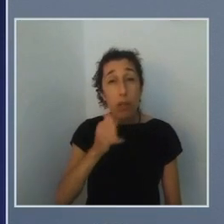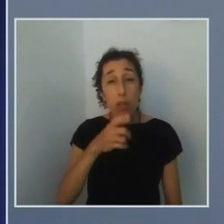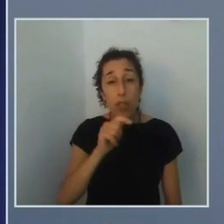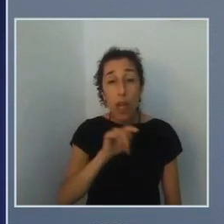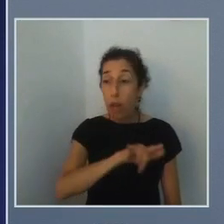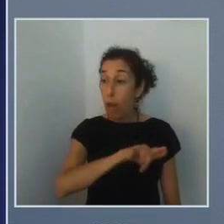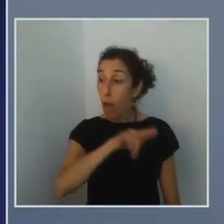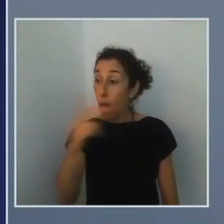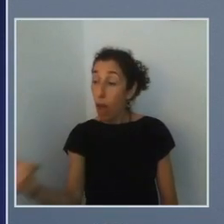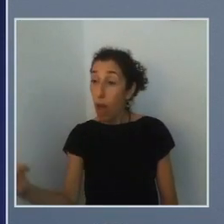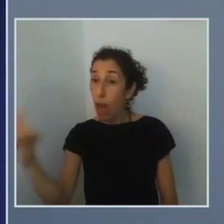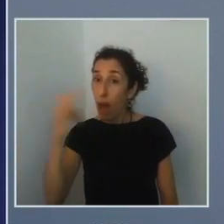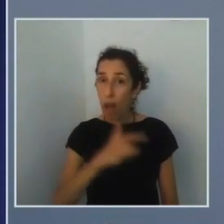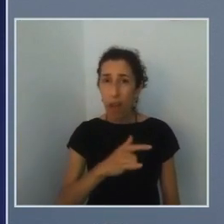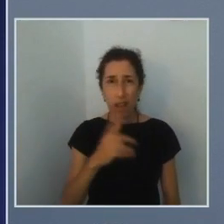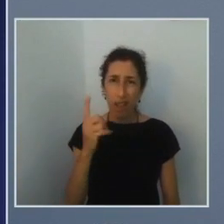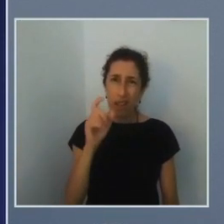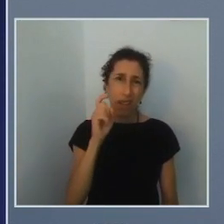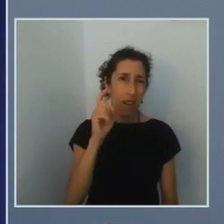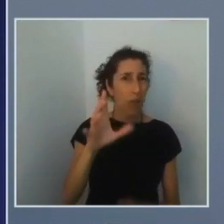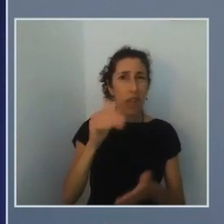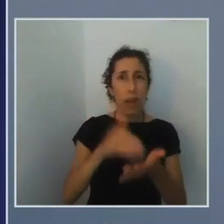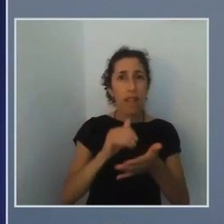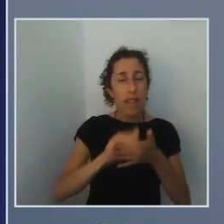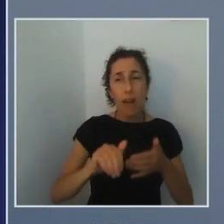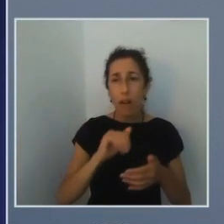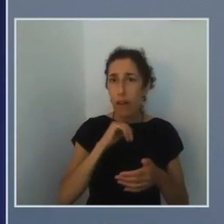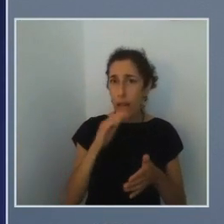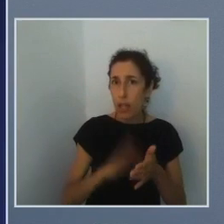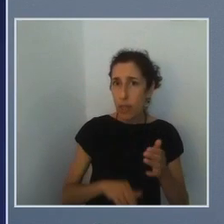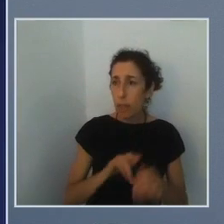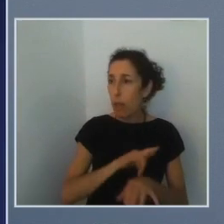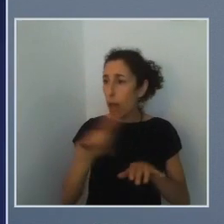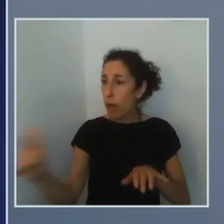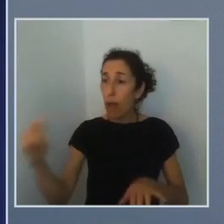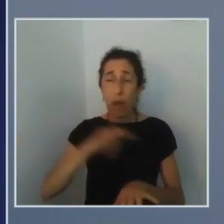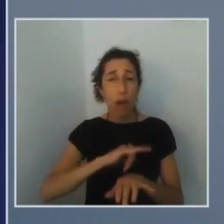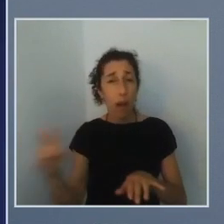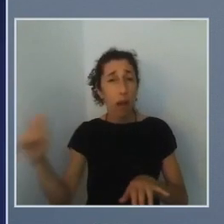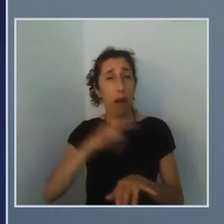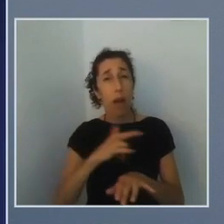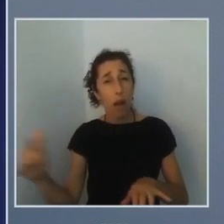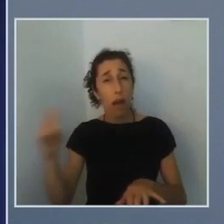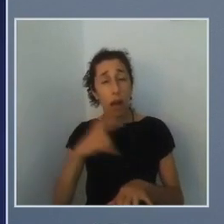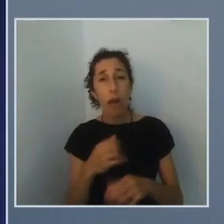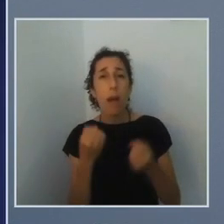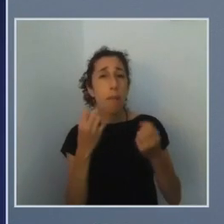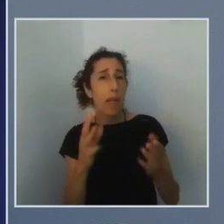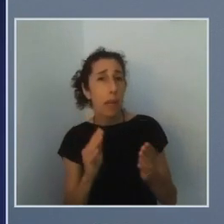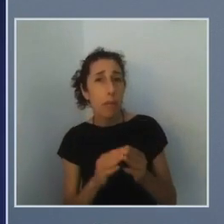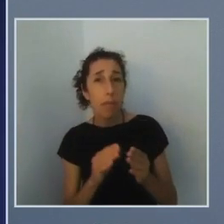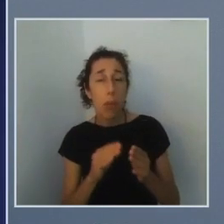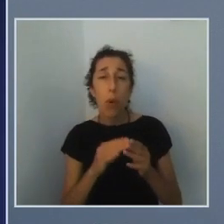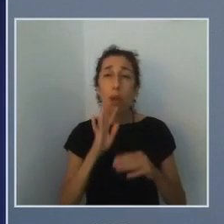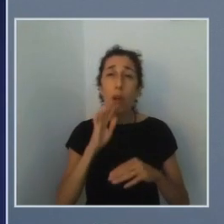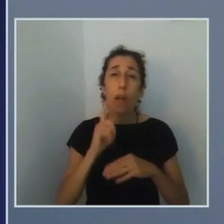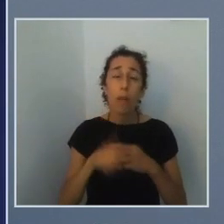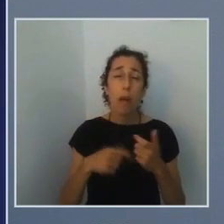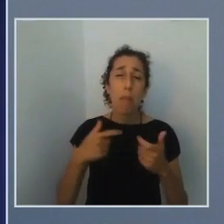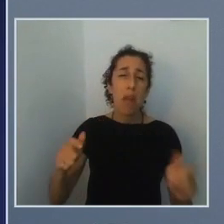the NRA. He traveled on multiple luxury hunting safaris in